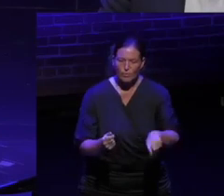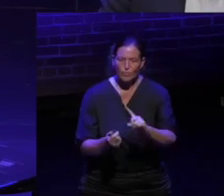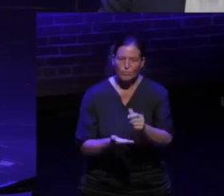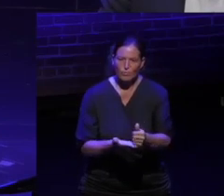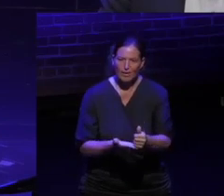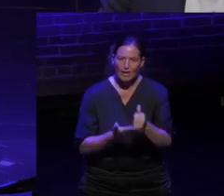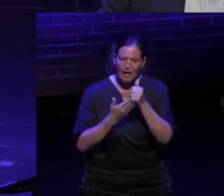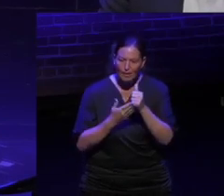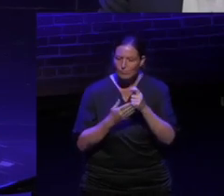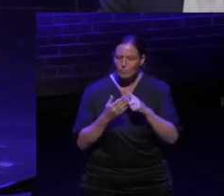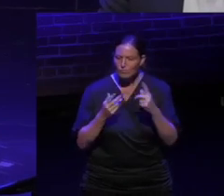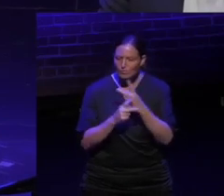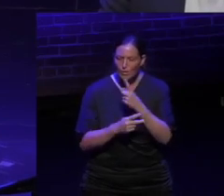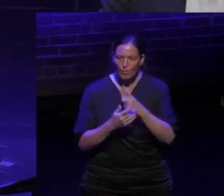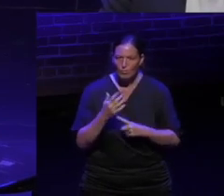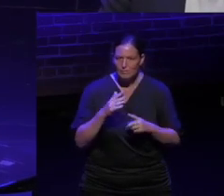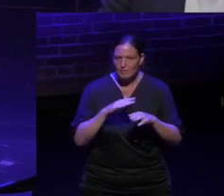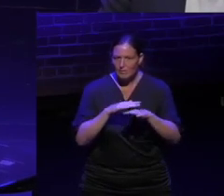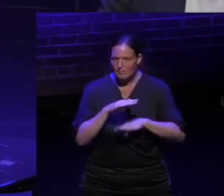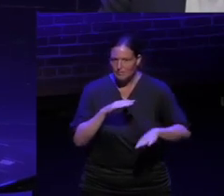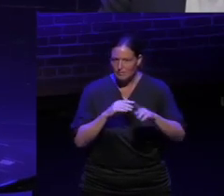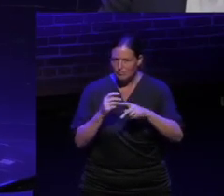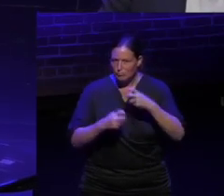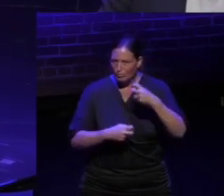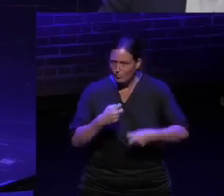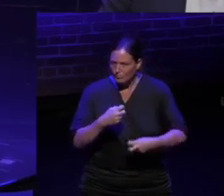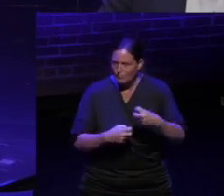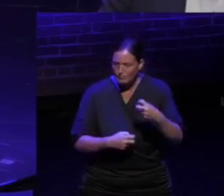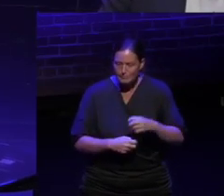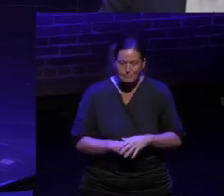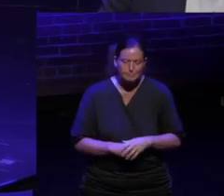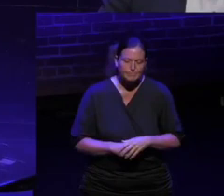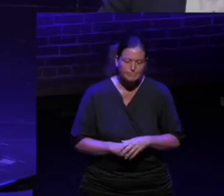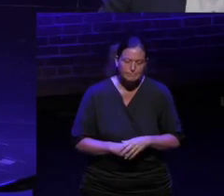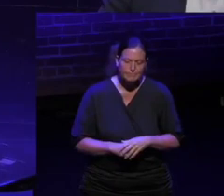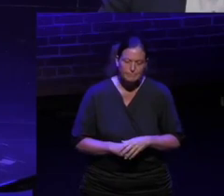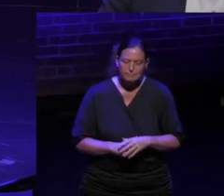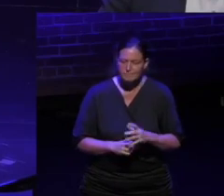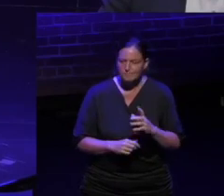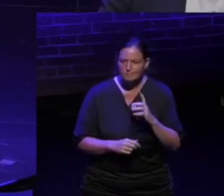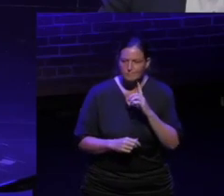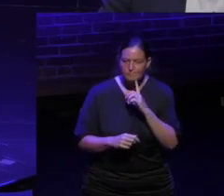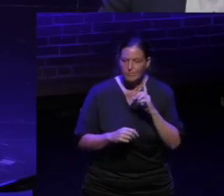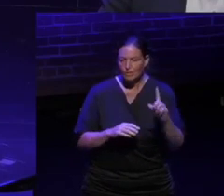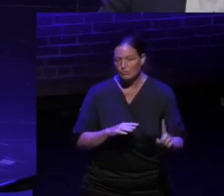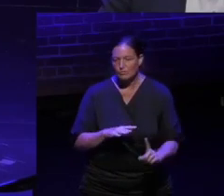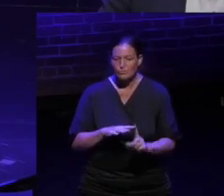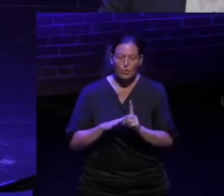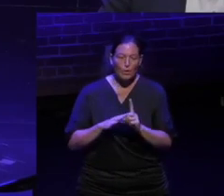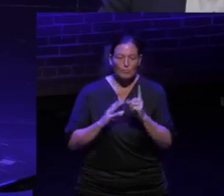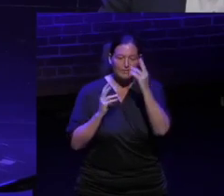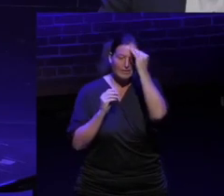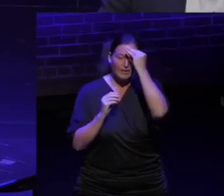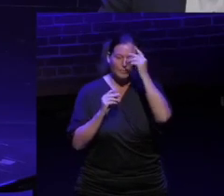get to the root causes of the problems, because you're already you show up on the planet thinking about people